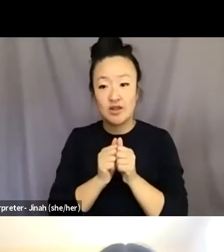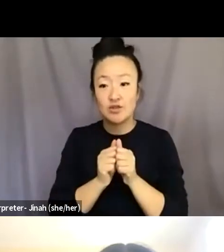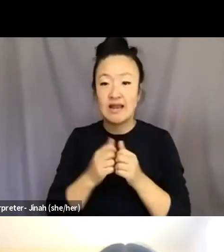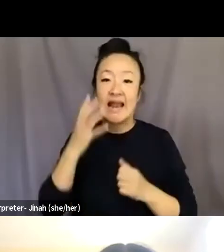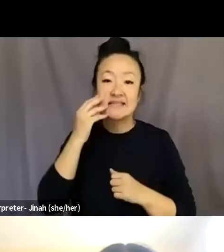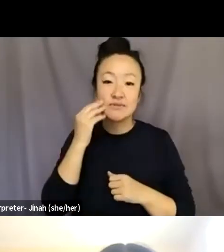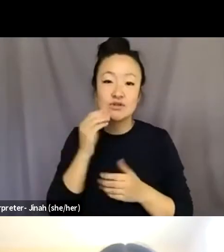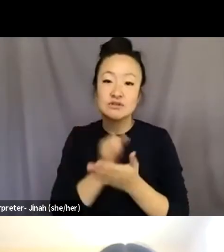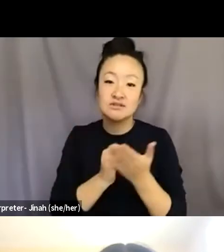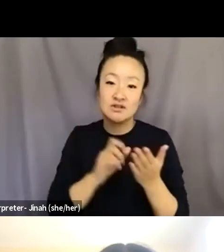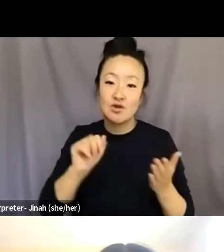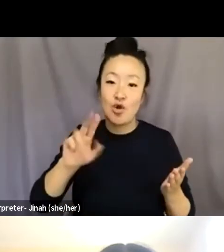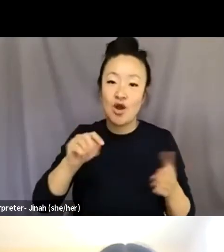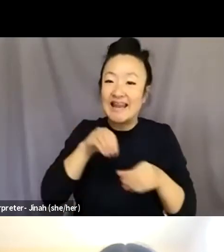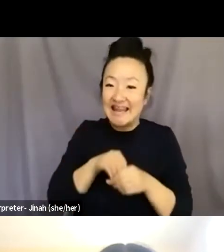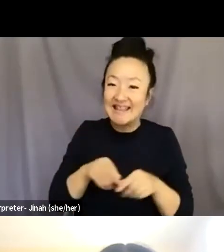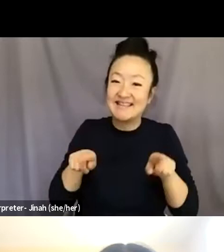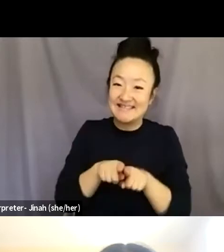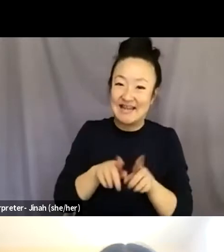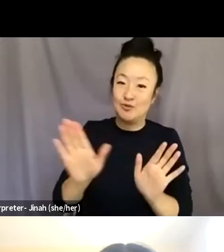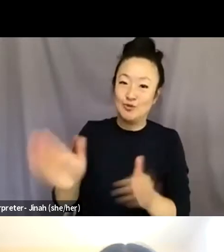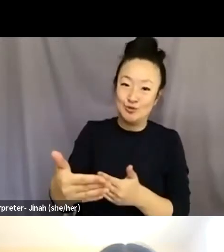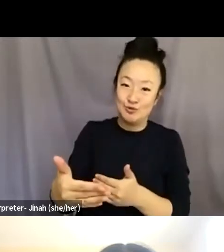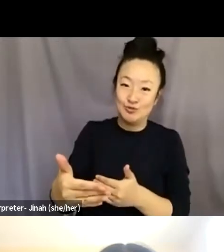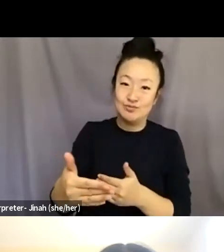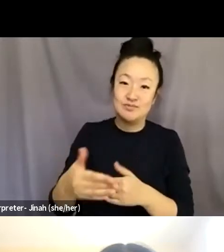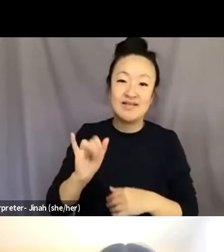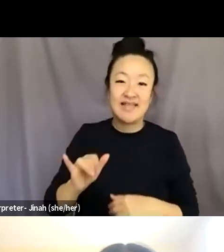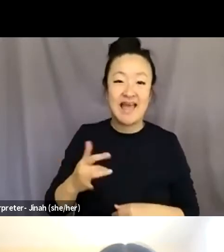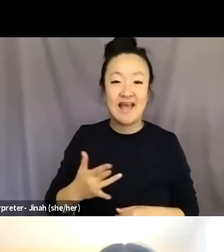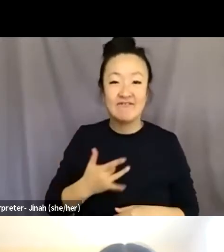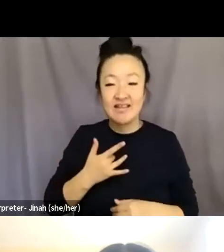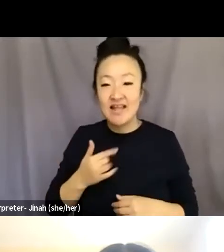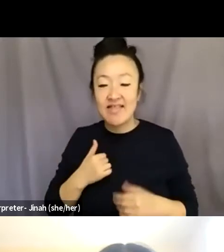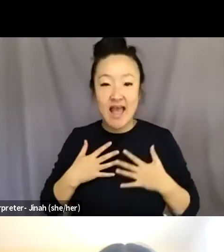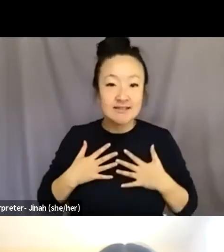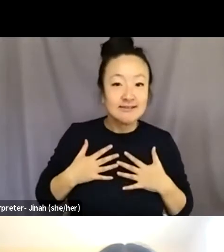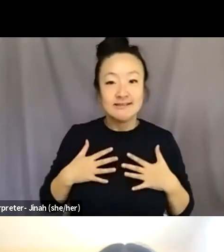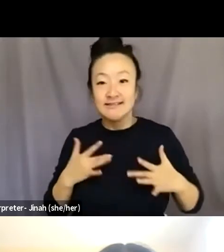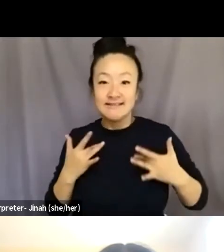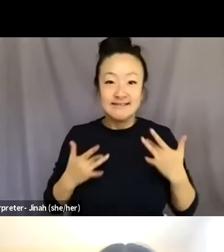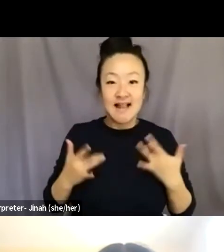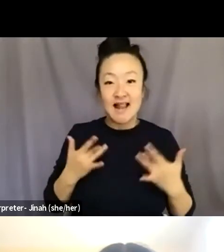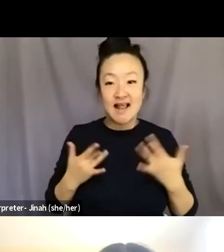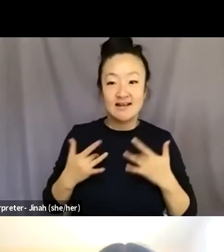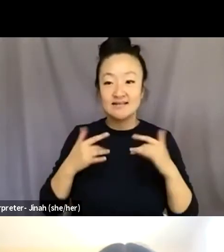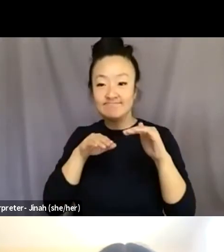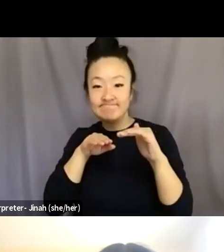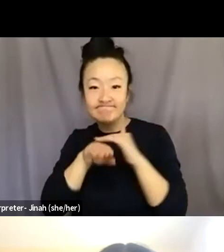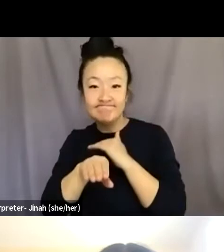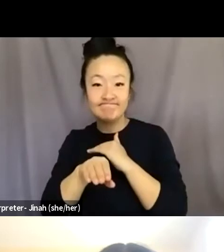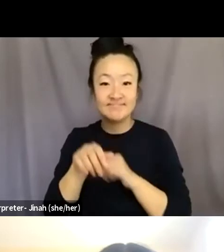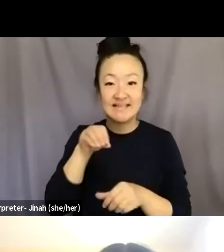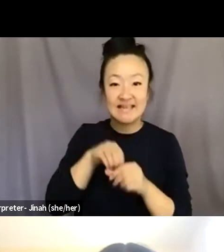room. There's nothing like the anticipation of walking into a performance. And I